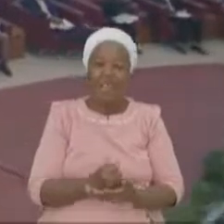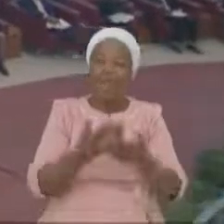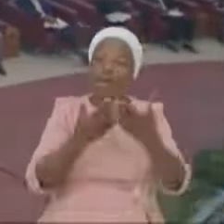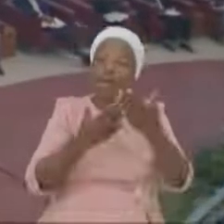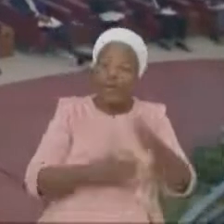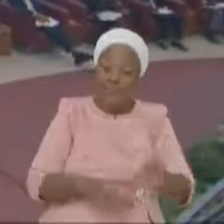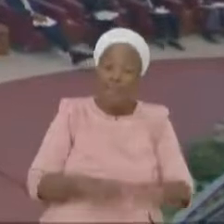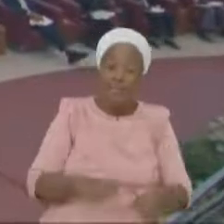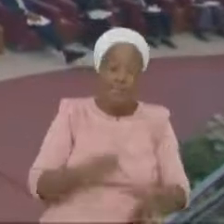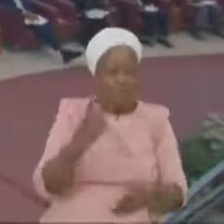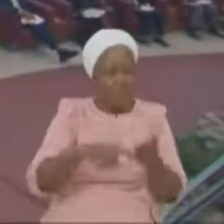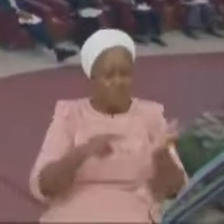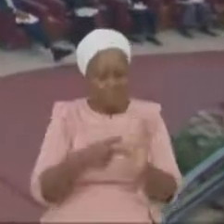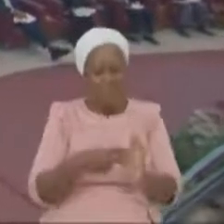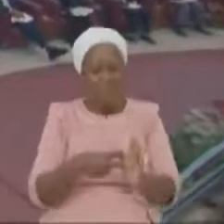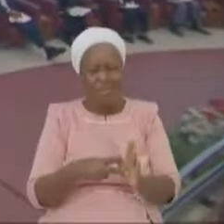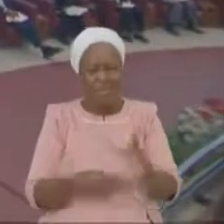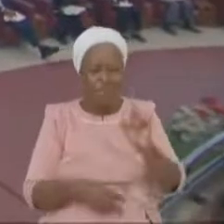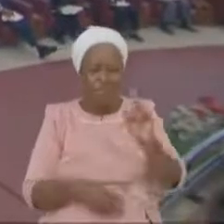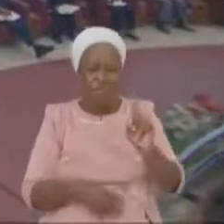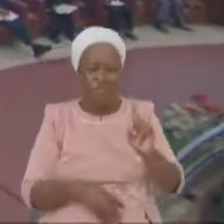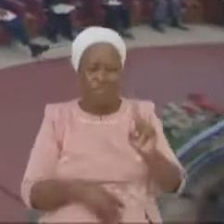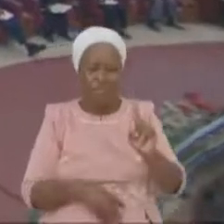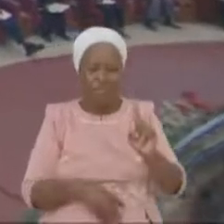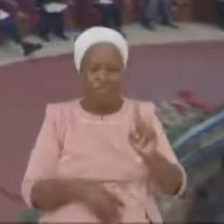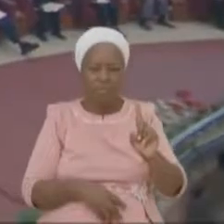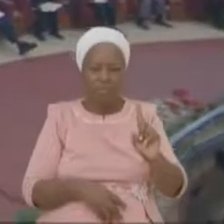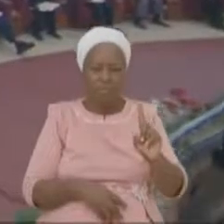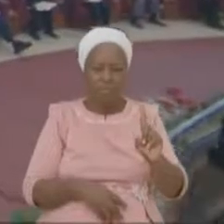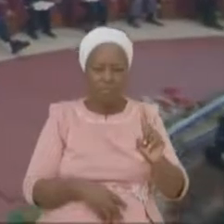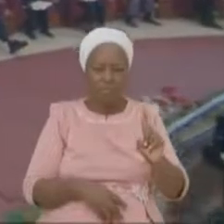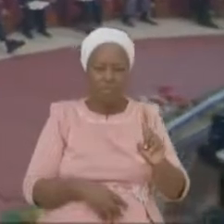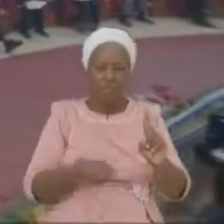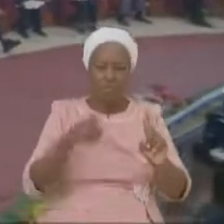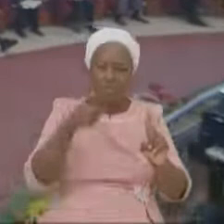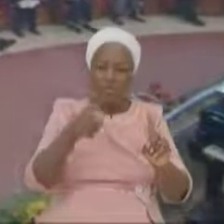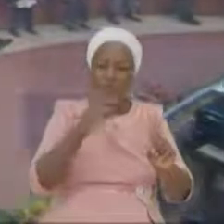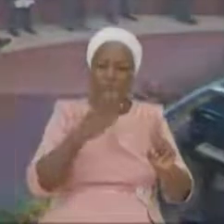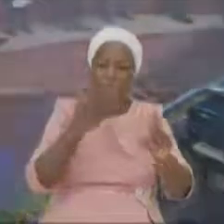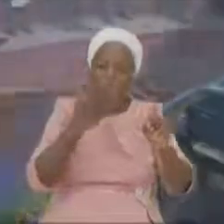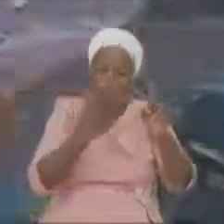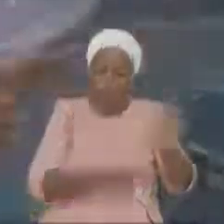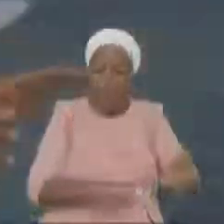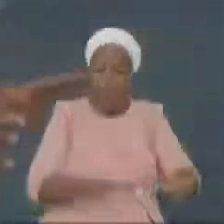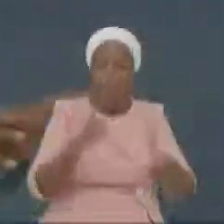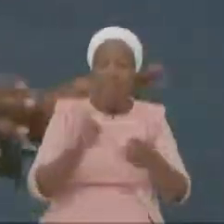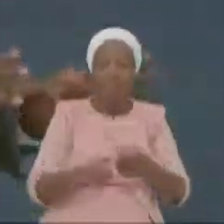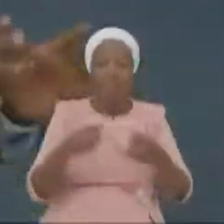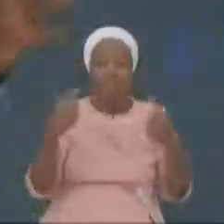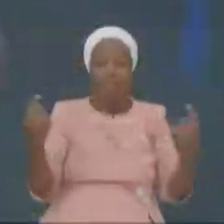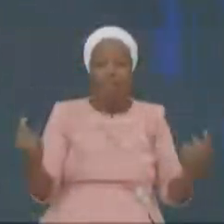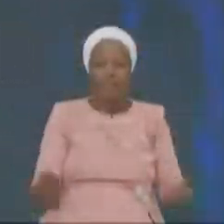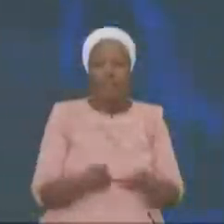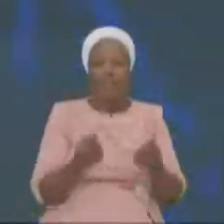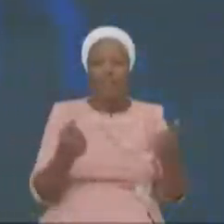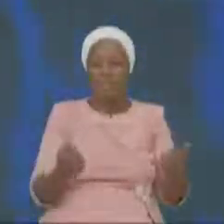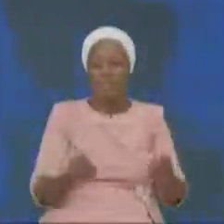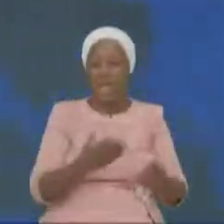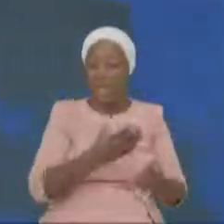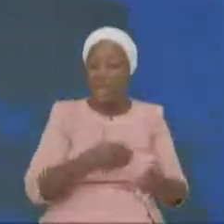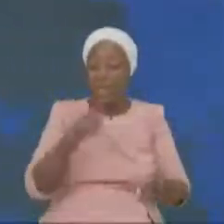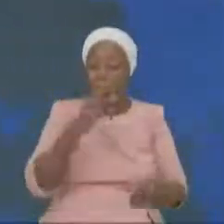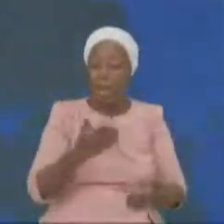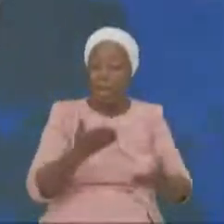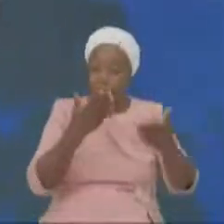Dead. What does that mean? One, you are dead to sin, and you are